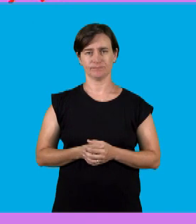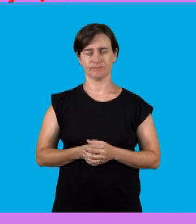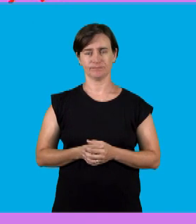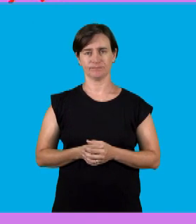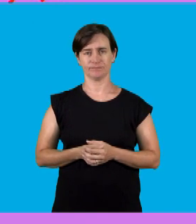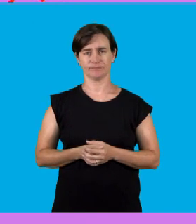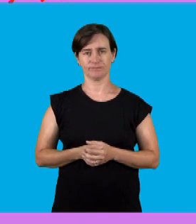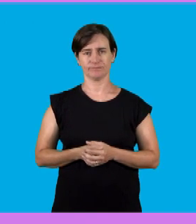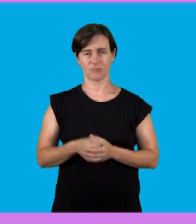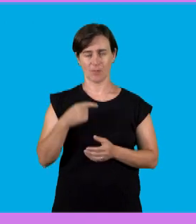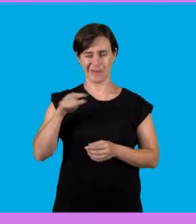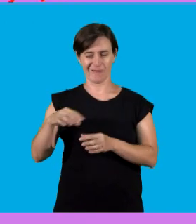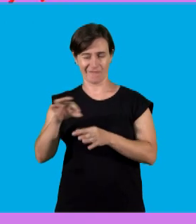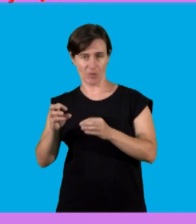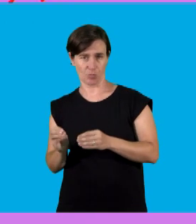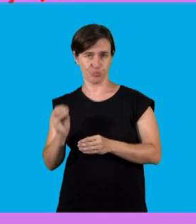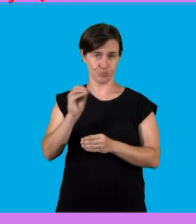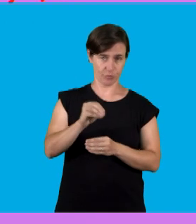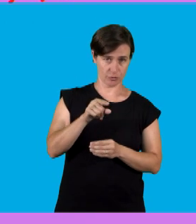550,800 Rand. So let's go to that,